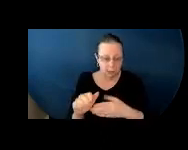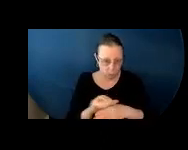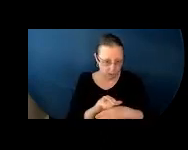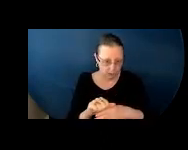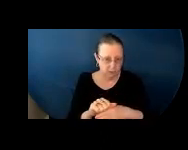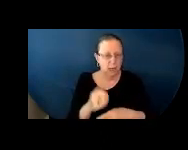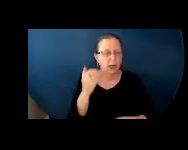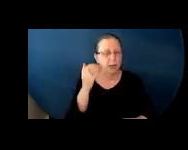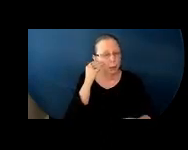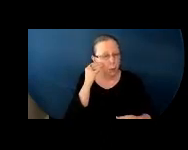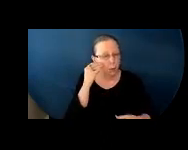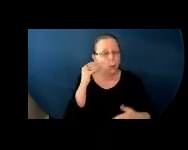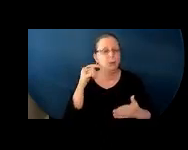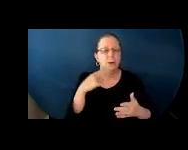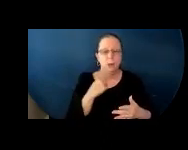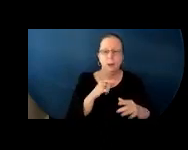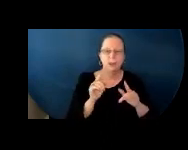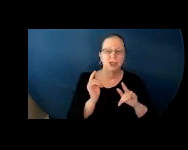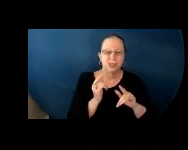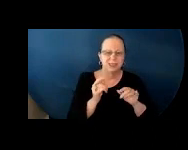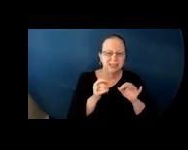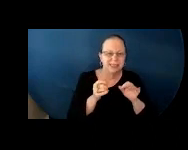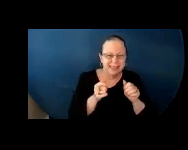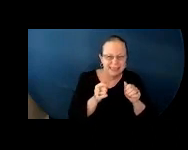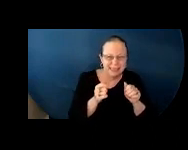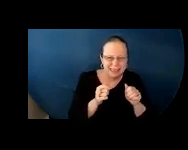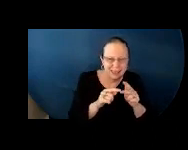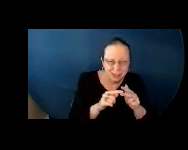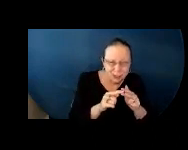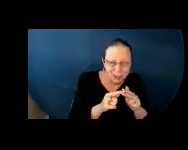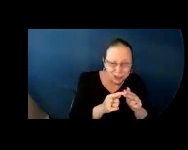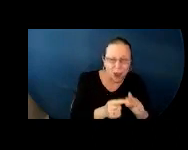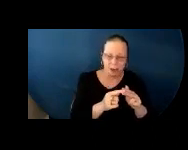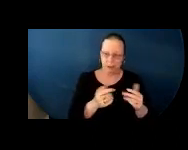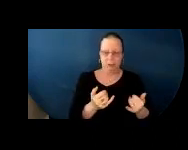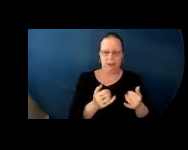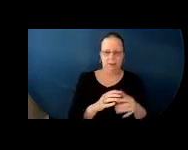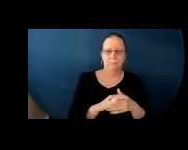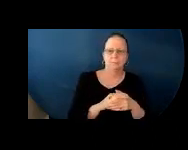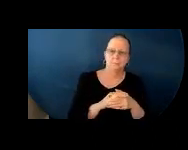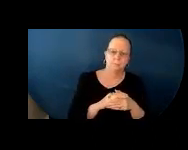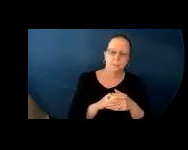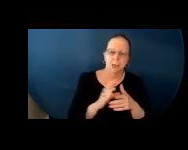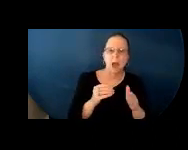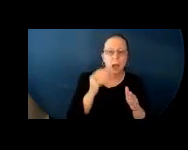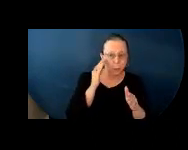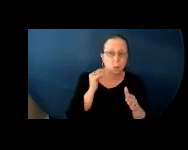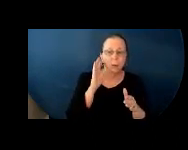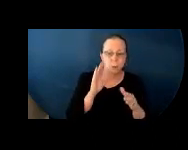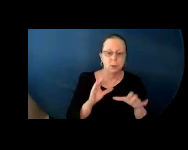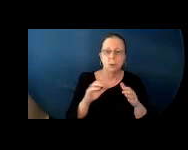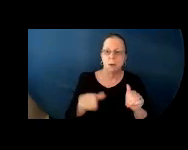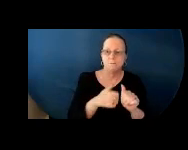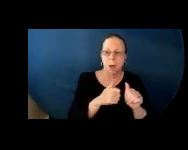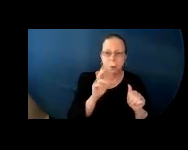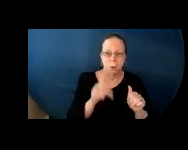know that we're just dipping our toe in the water today. And so I know we're going to do a follow-up session